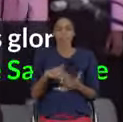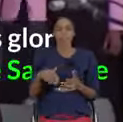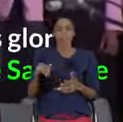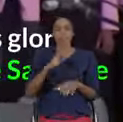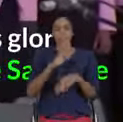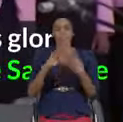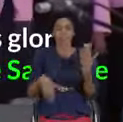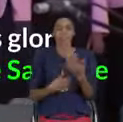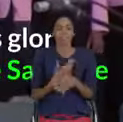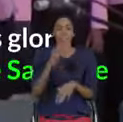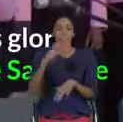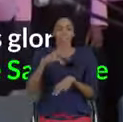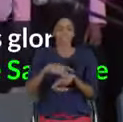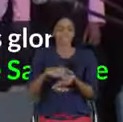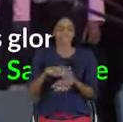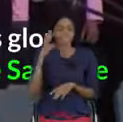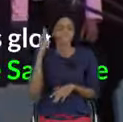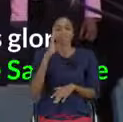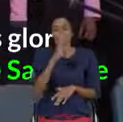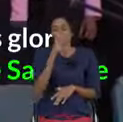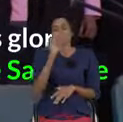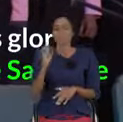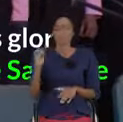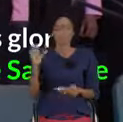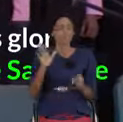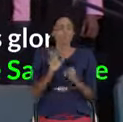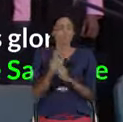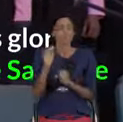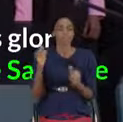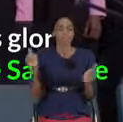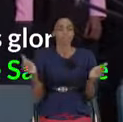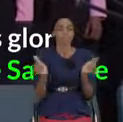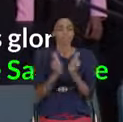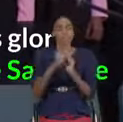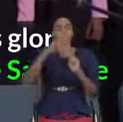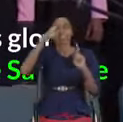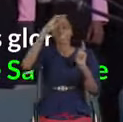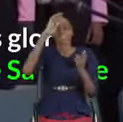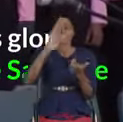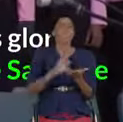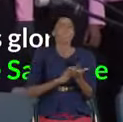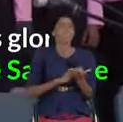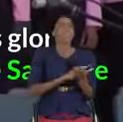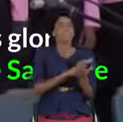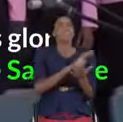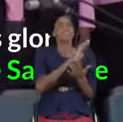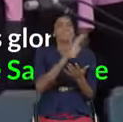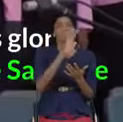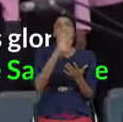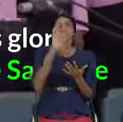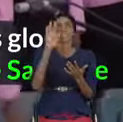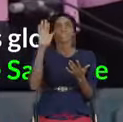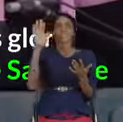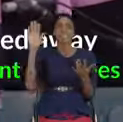play. All the earth will be so filled with his glory.